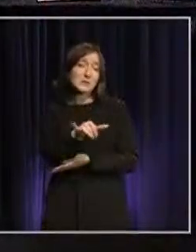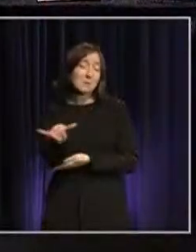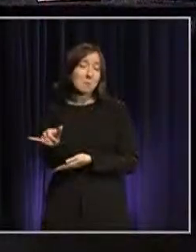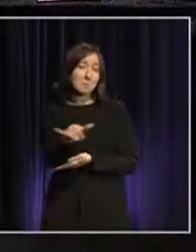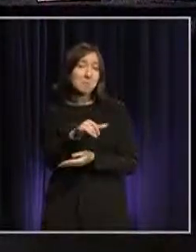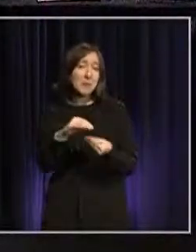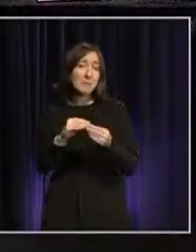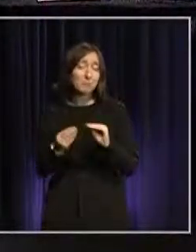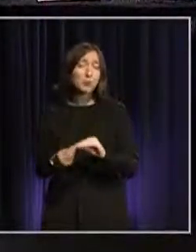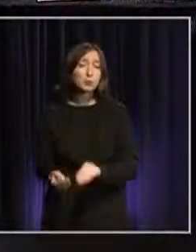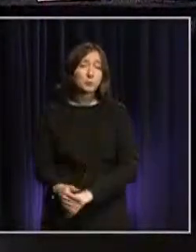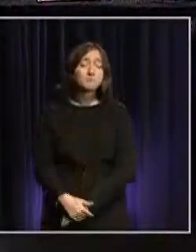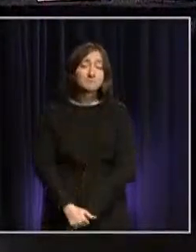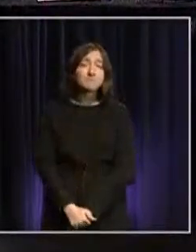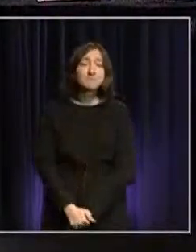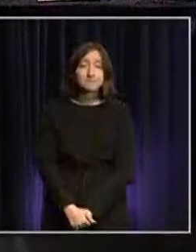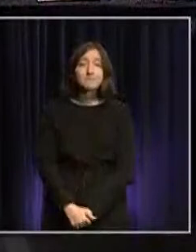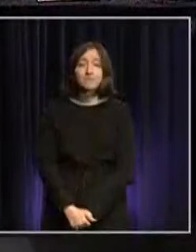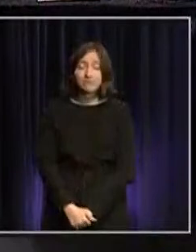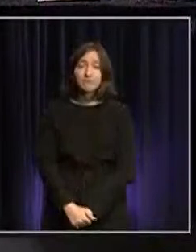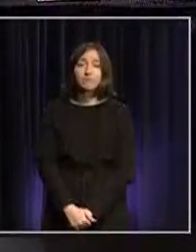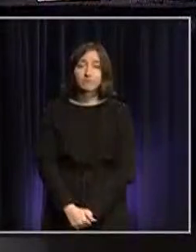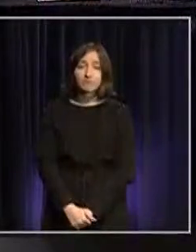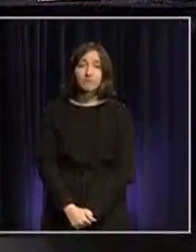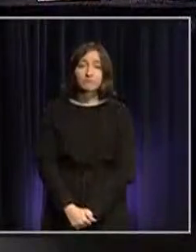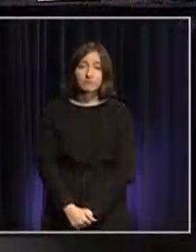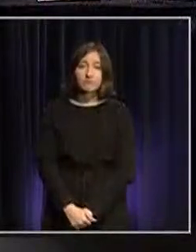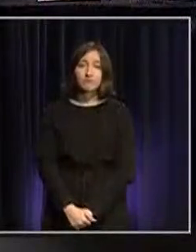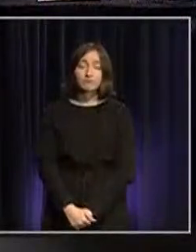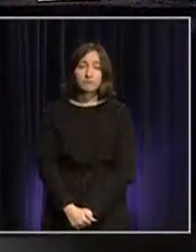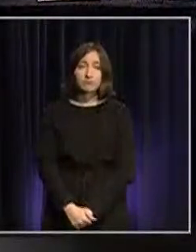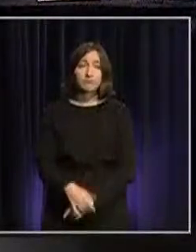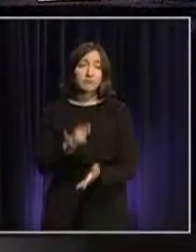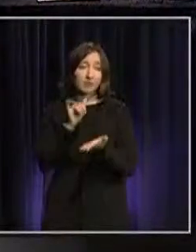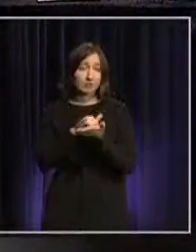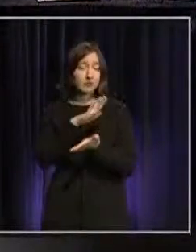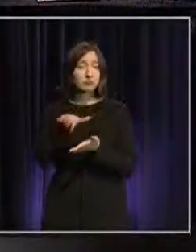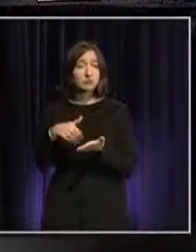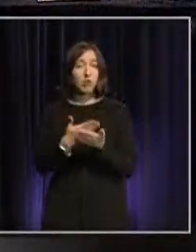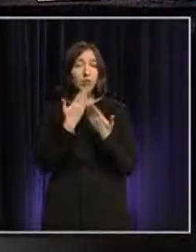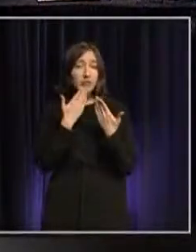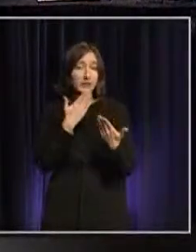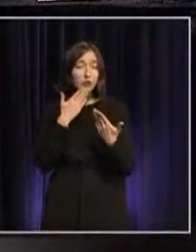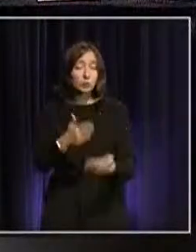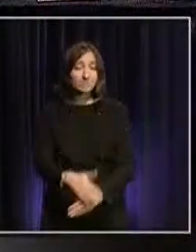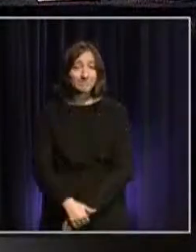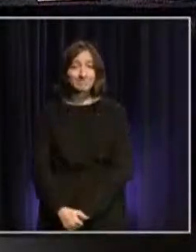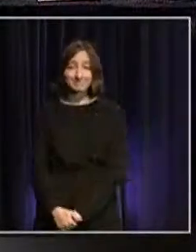That's correct. That's all we have tonight. Thank you.